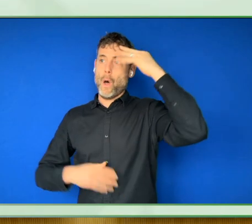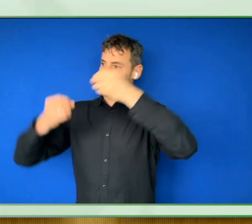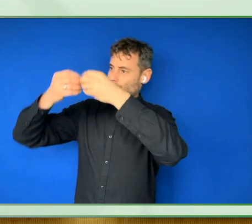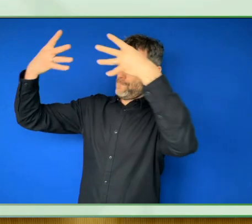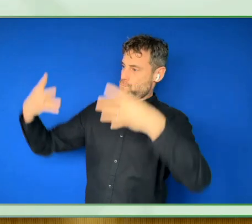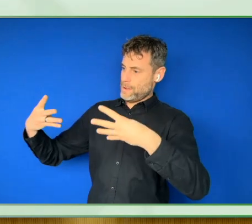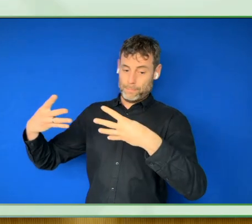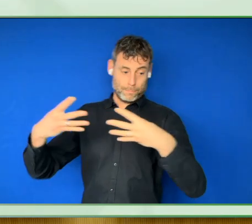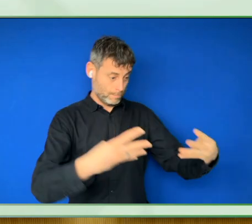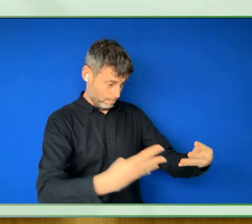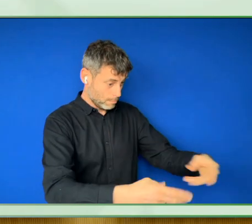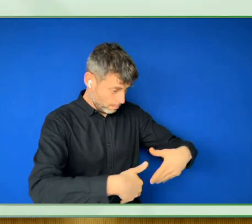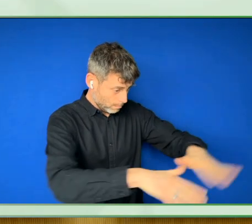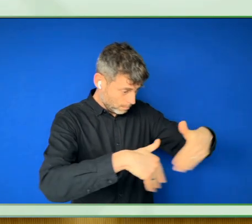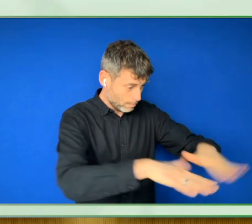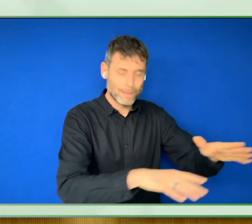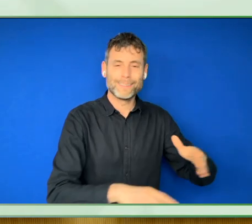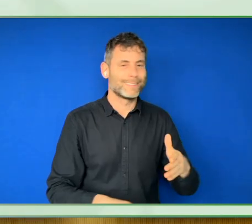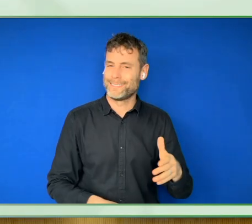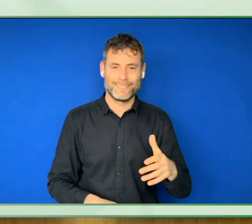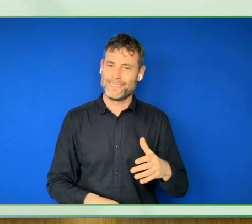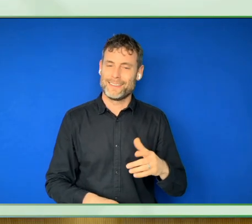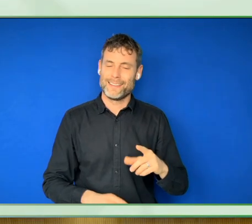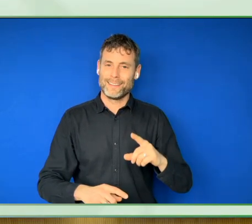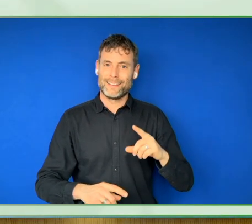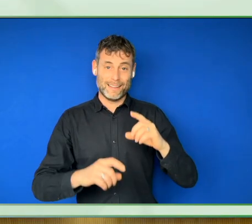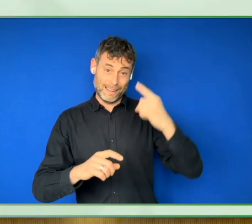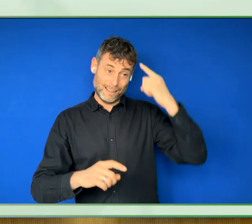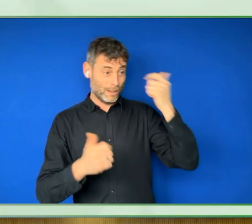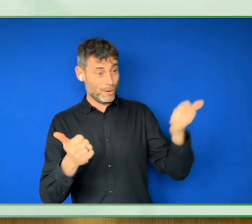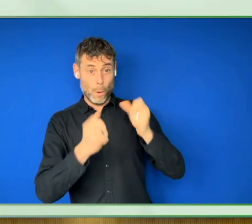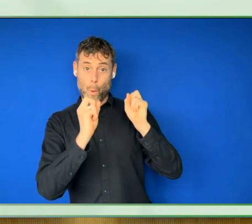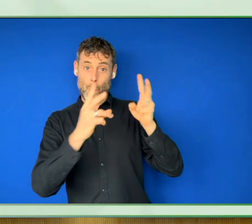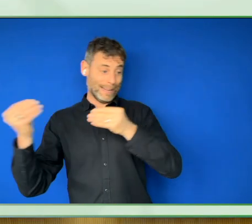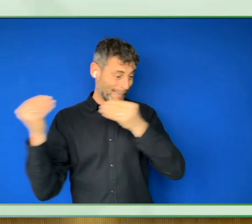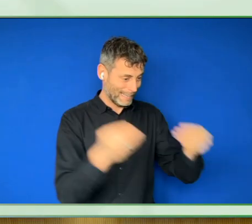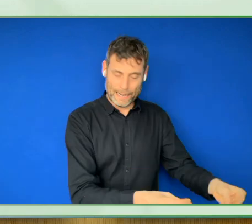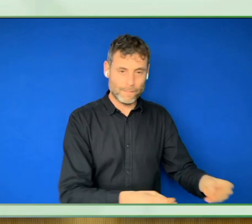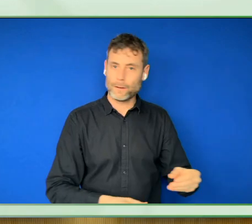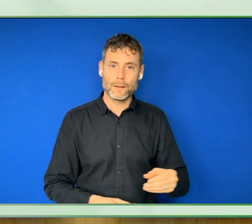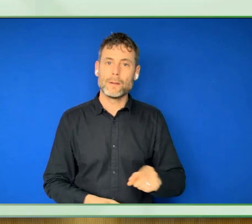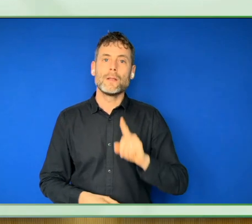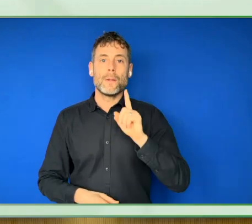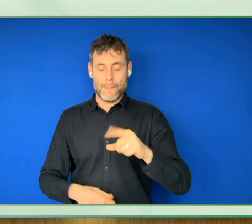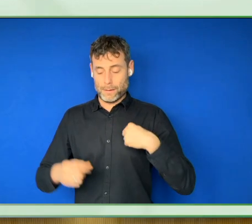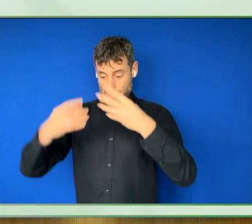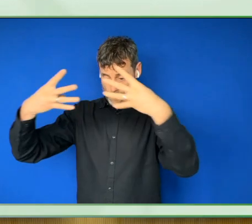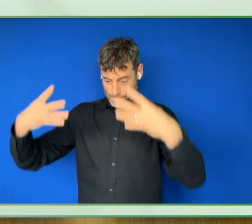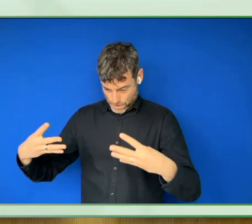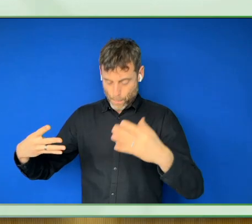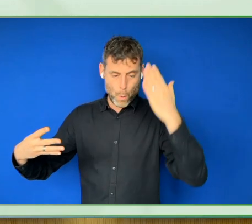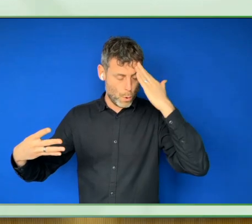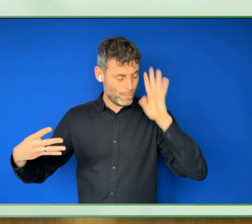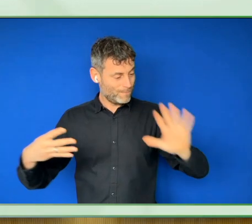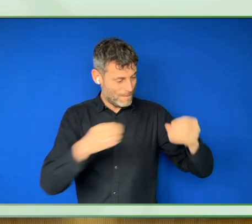this has to be something that's done locally, based off a common framework, but it has to be done locally. Absolutely. But